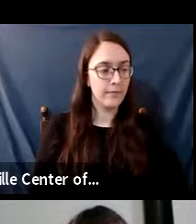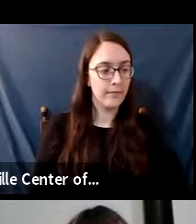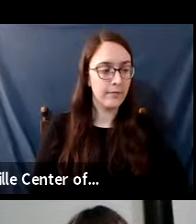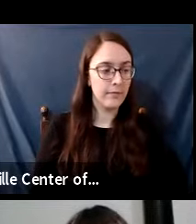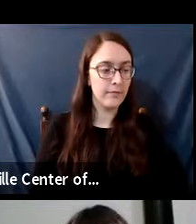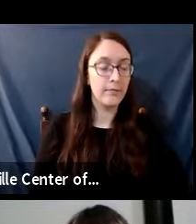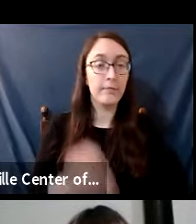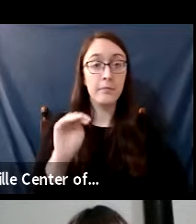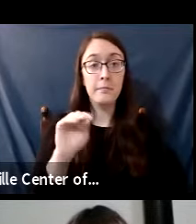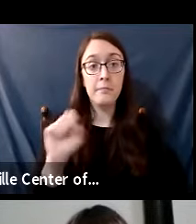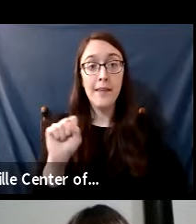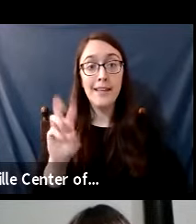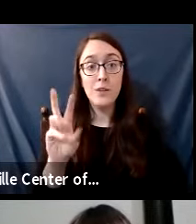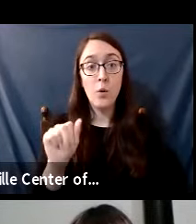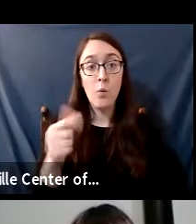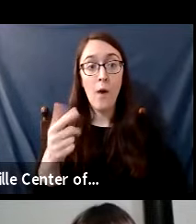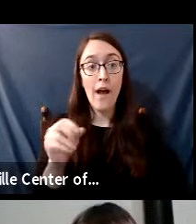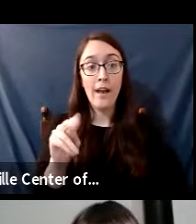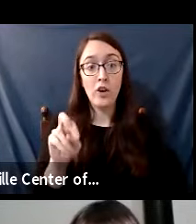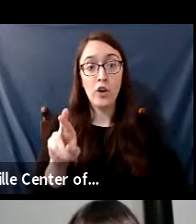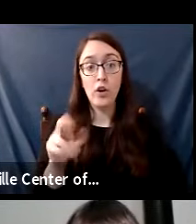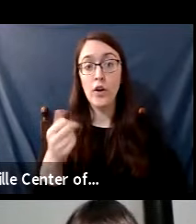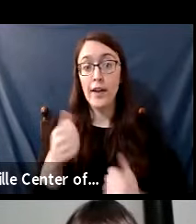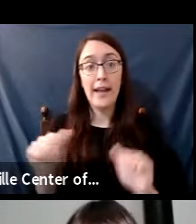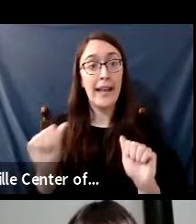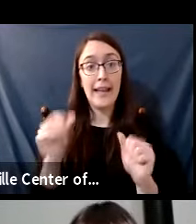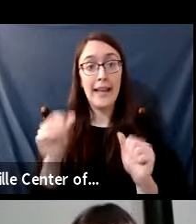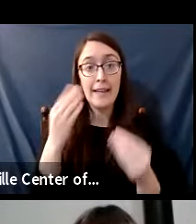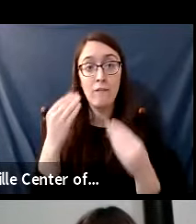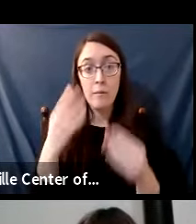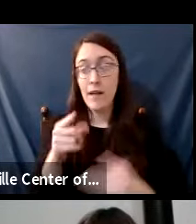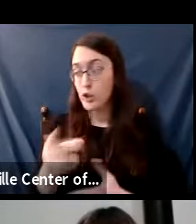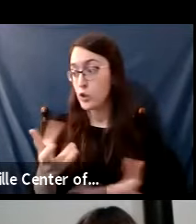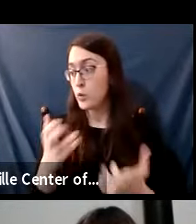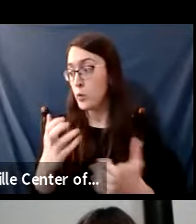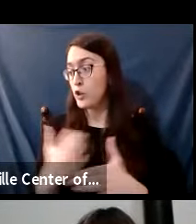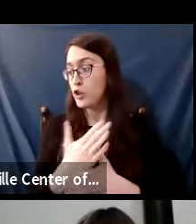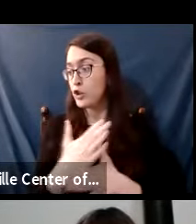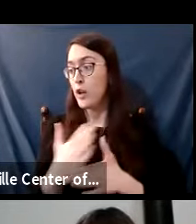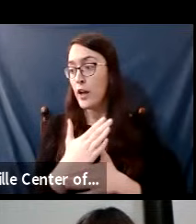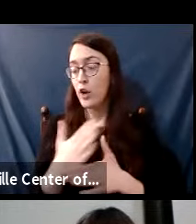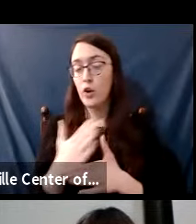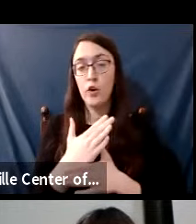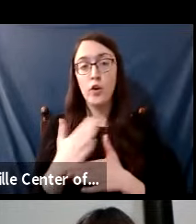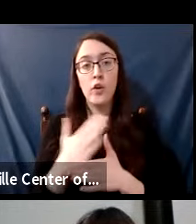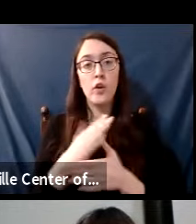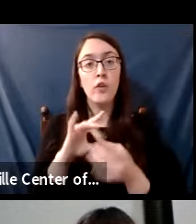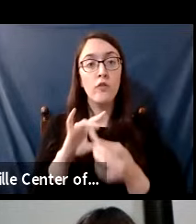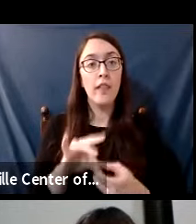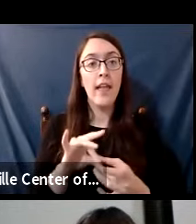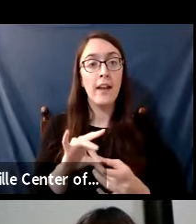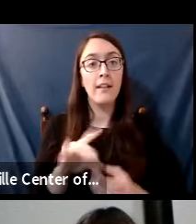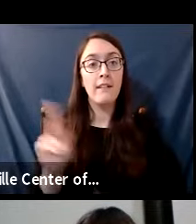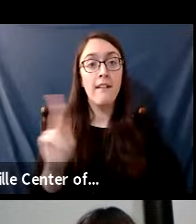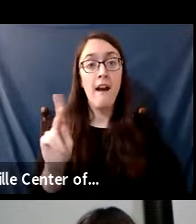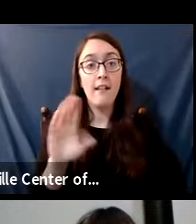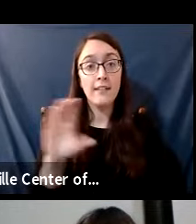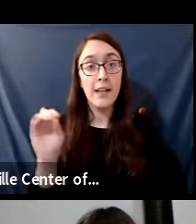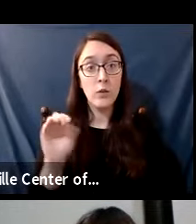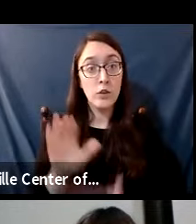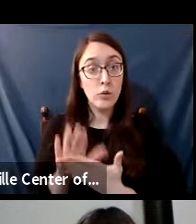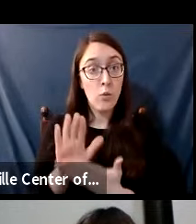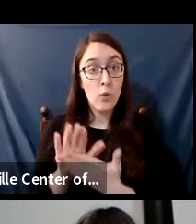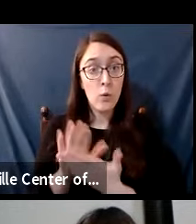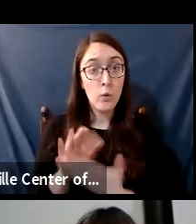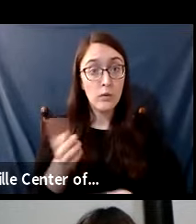Ms. Wagner, any information that you would like to share or go over with us regarding Knox County schools?